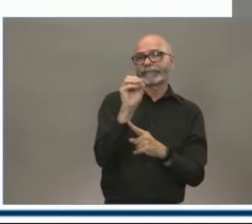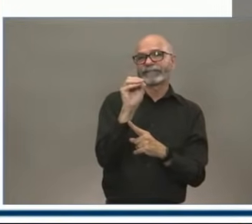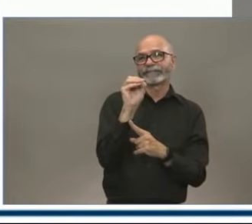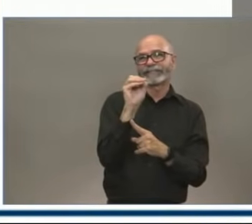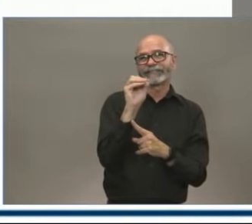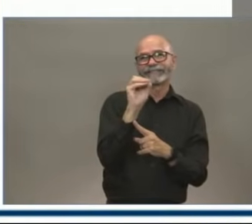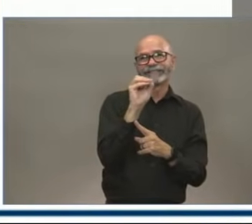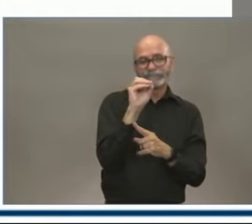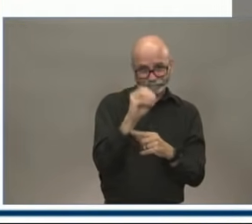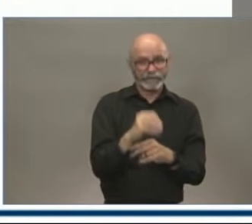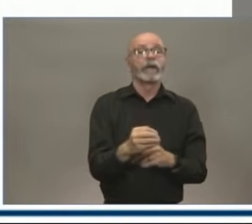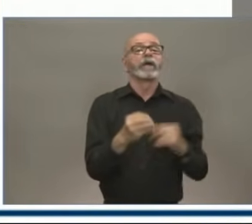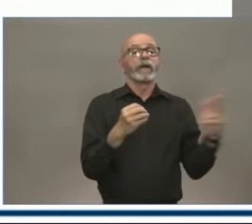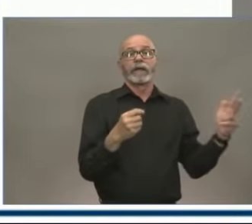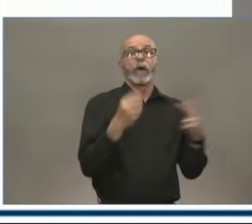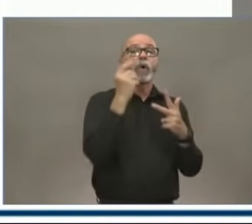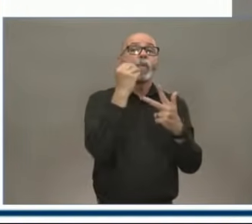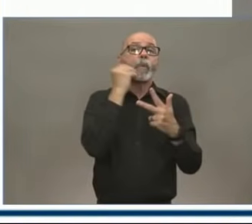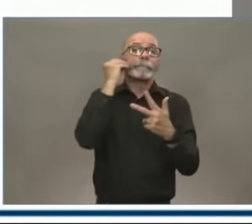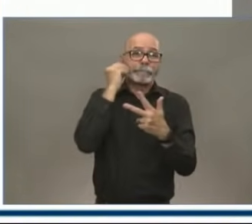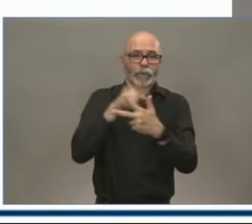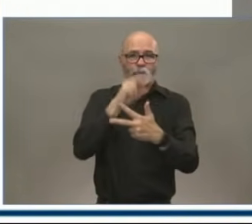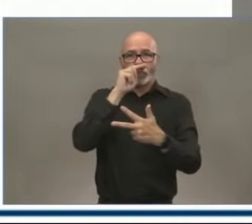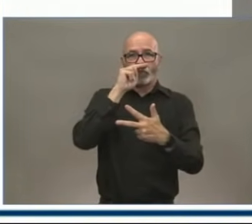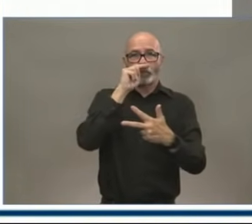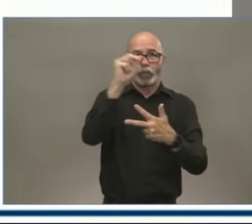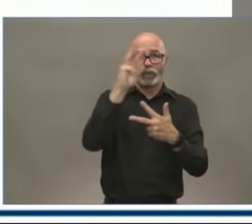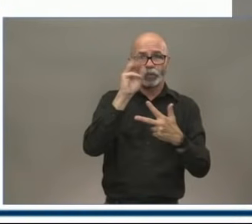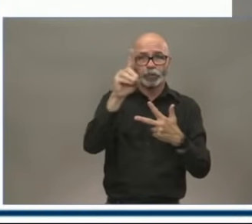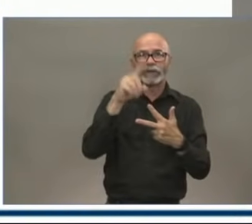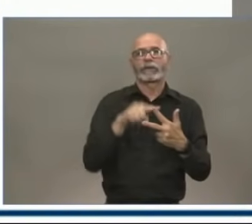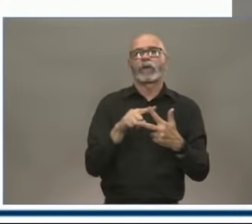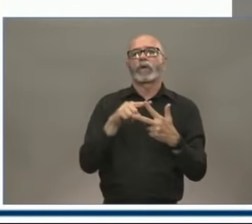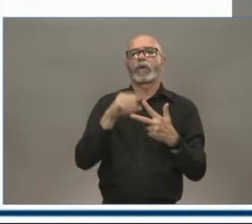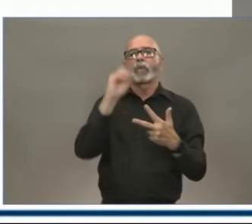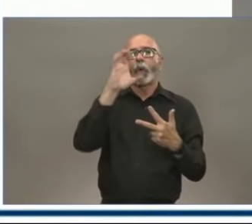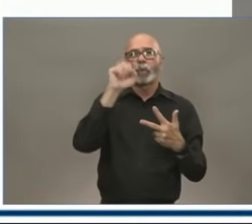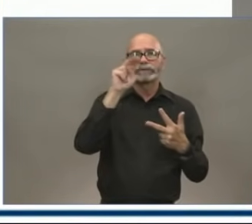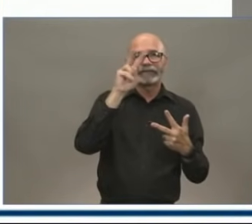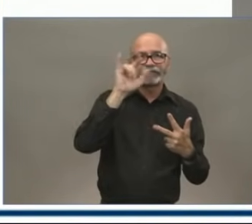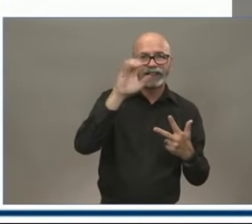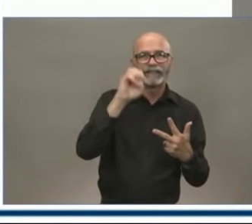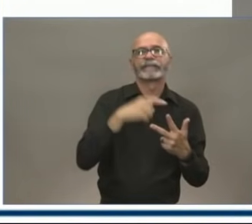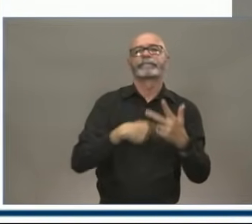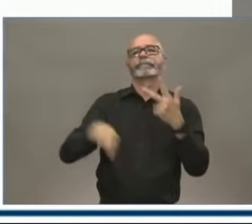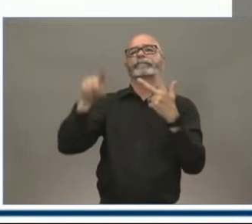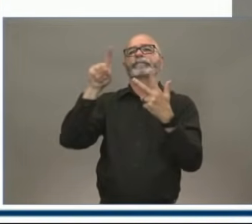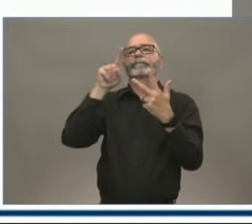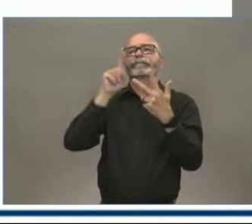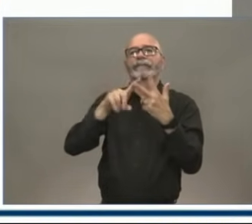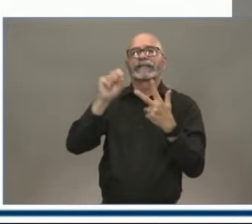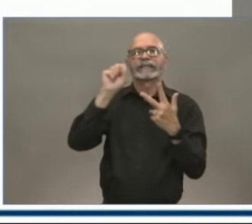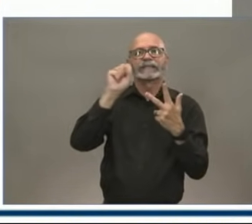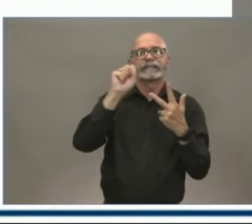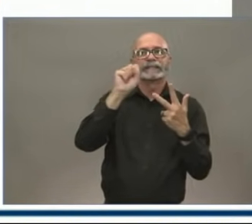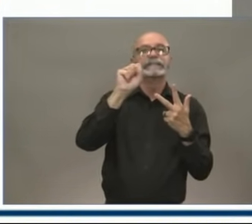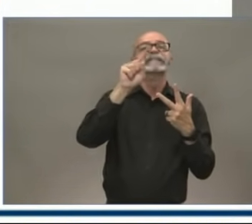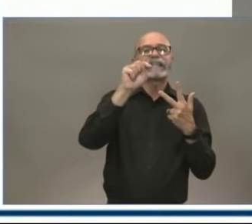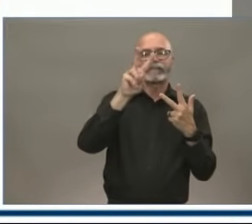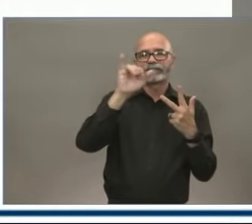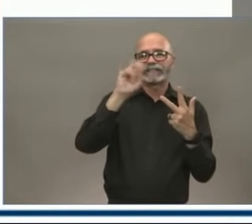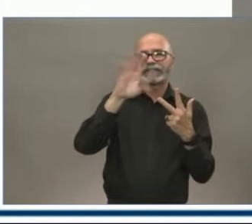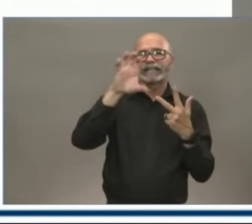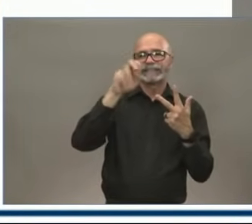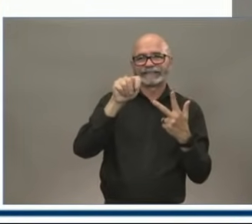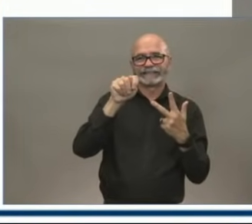Ocean View, and St. Vincent's, and we're in the process of expanding that to 6 more facilities this week, and we'll continue to roll that